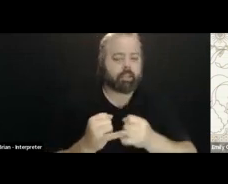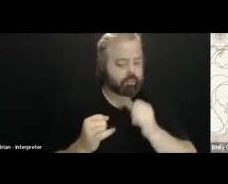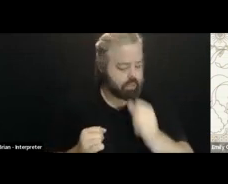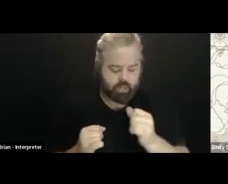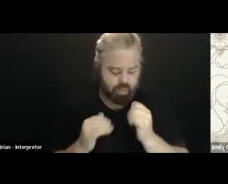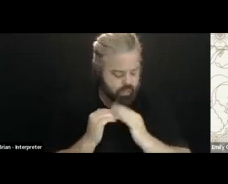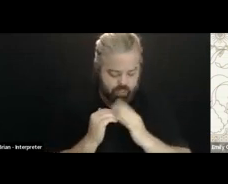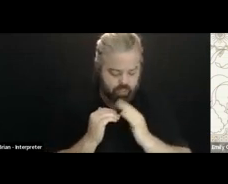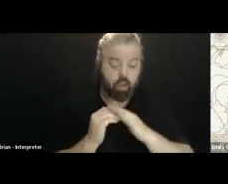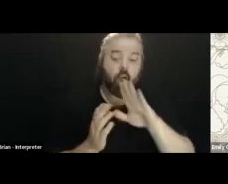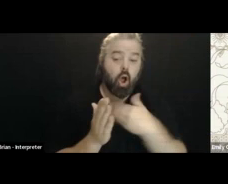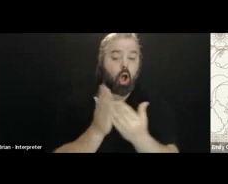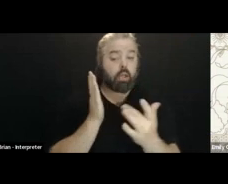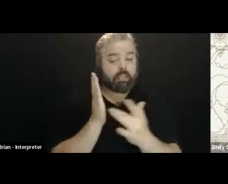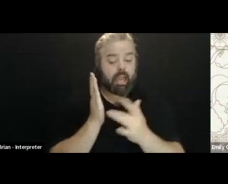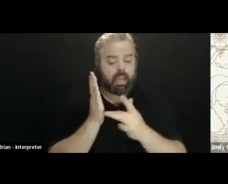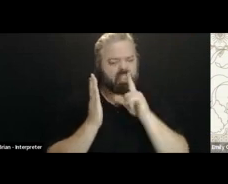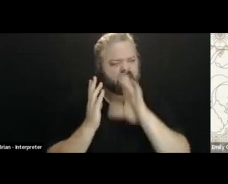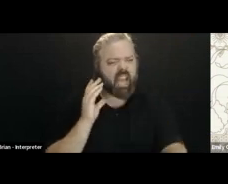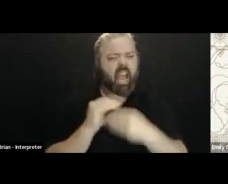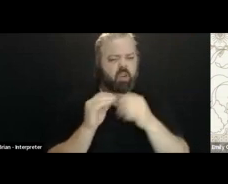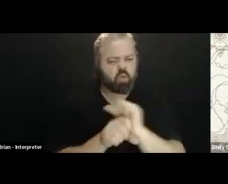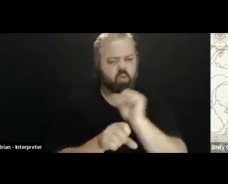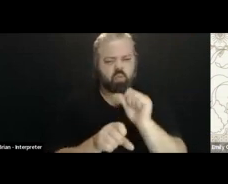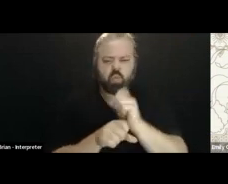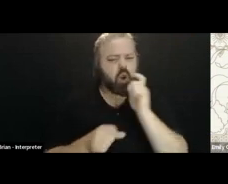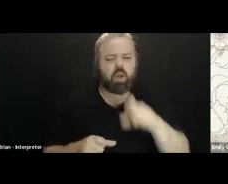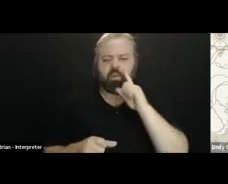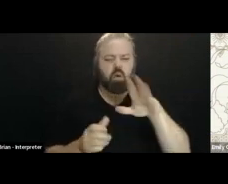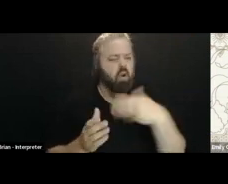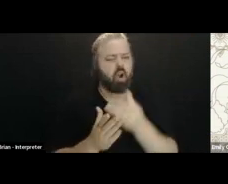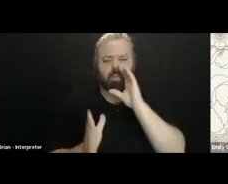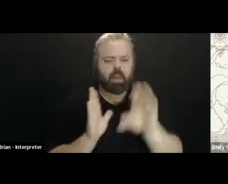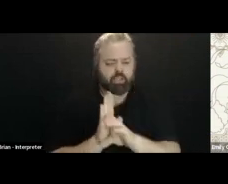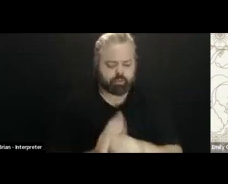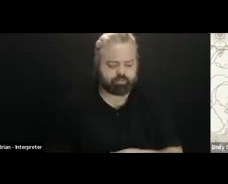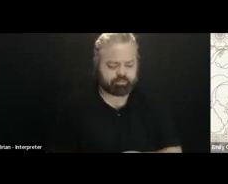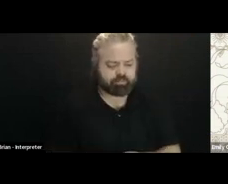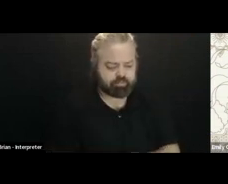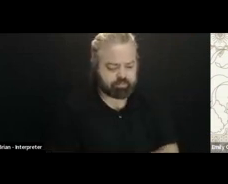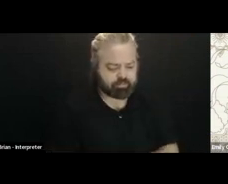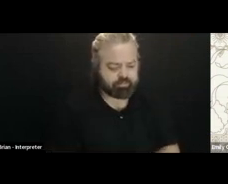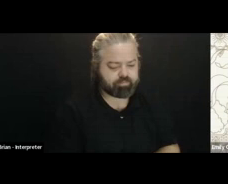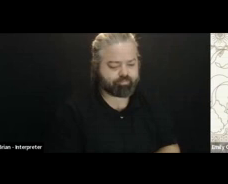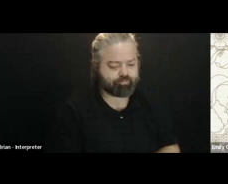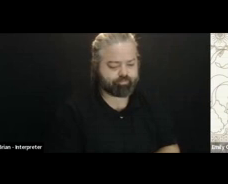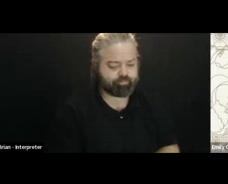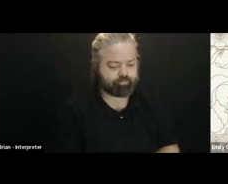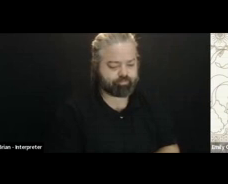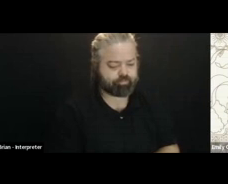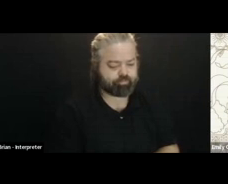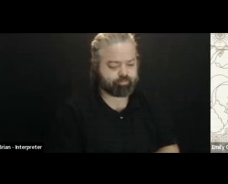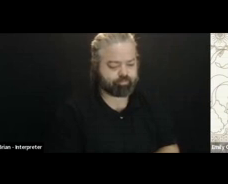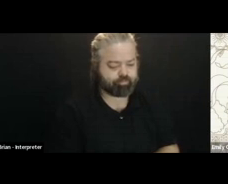is an extra step and it's not necessary for all images. That is not true. So alt text also